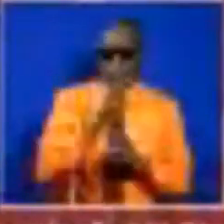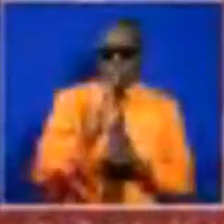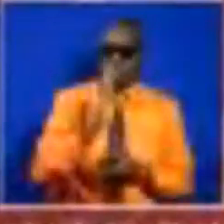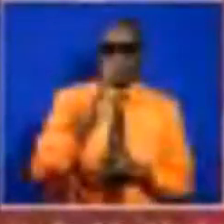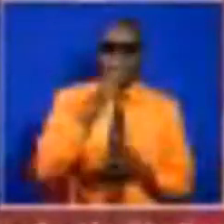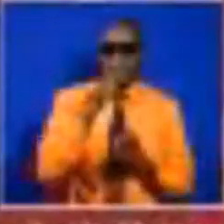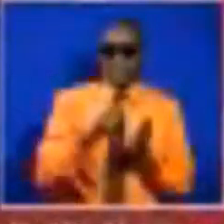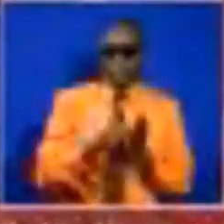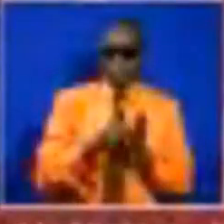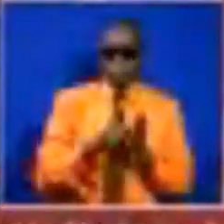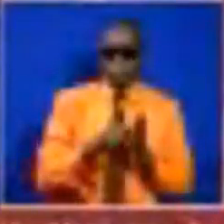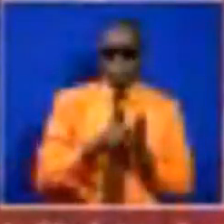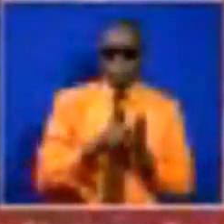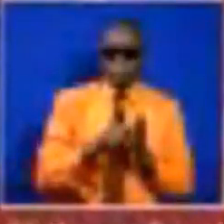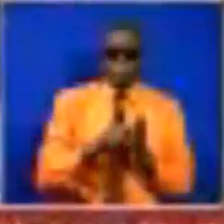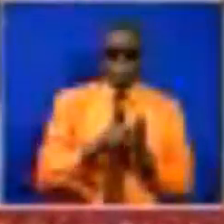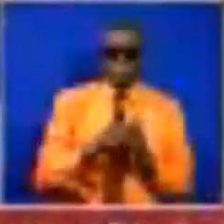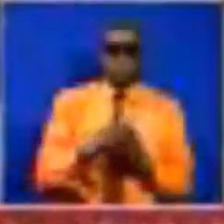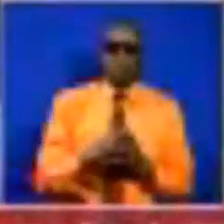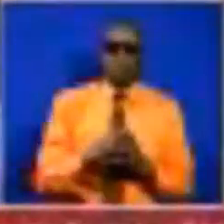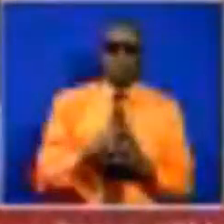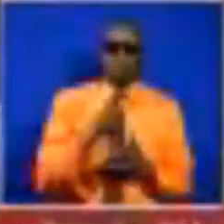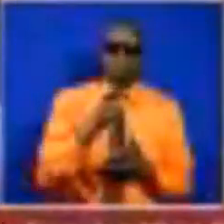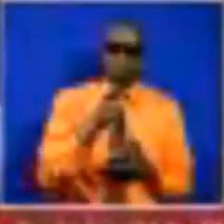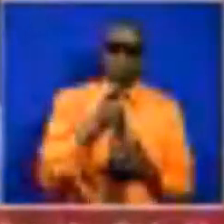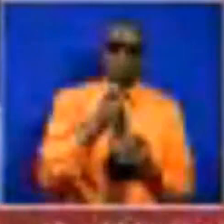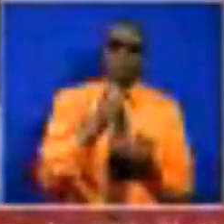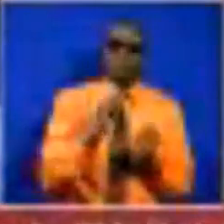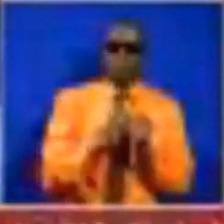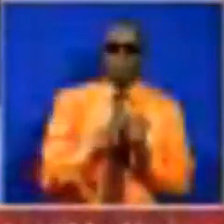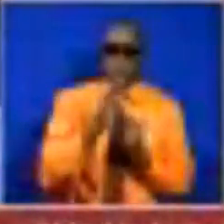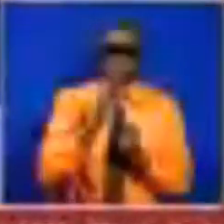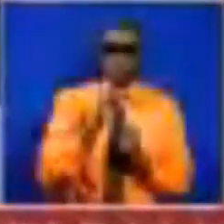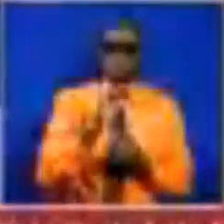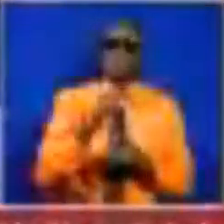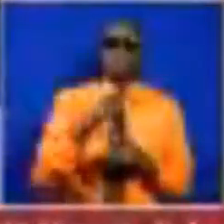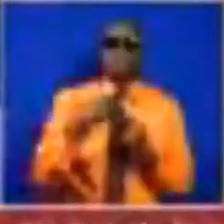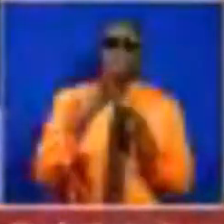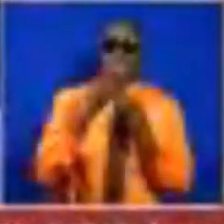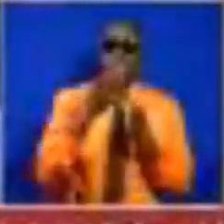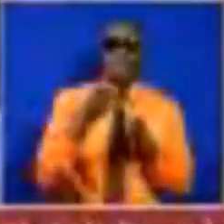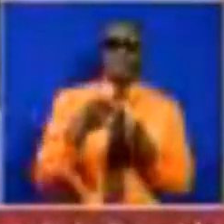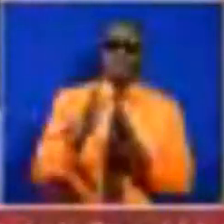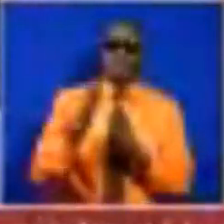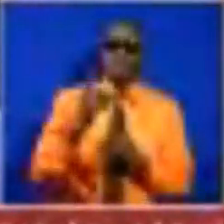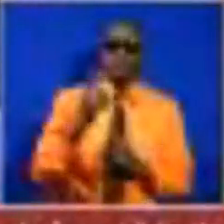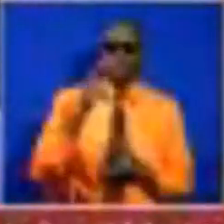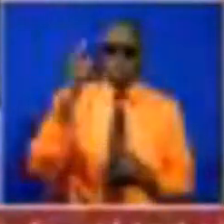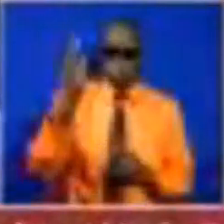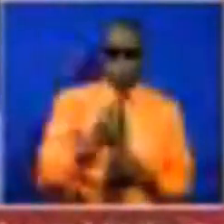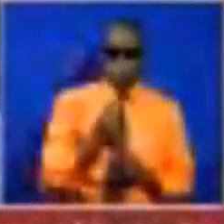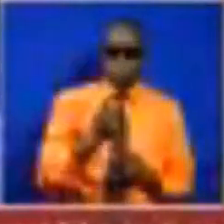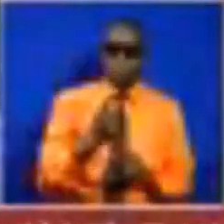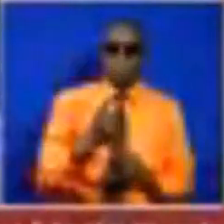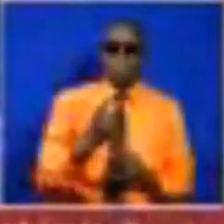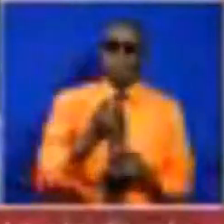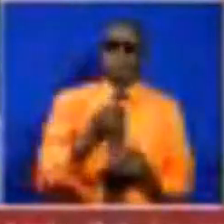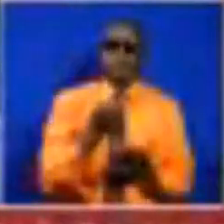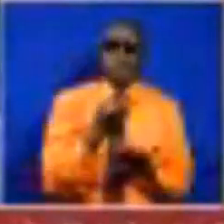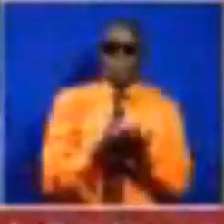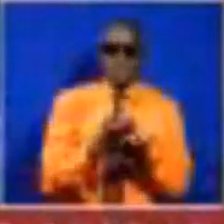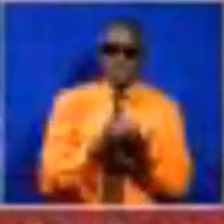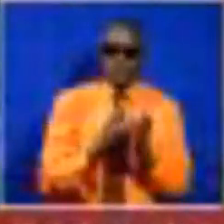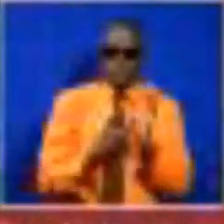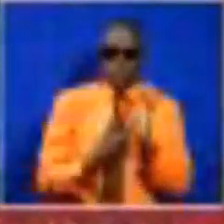The committee had on October 13th gave directions for the two witnesses to be produced before it for the purposes of obtaining evidence